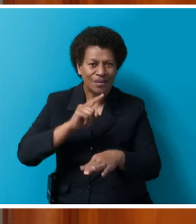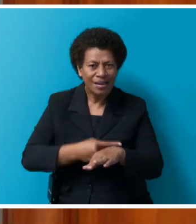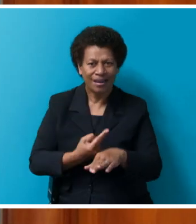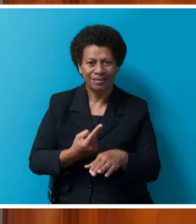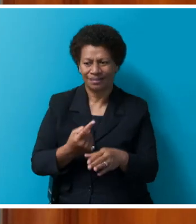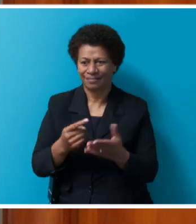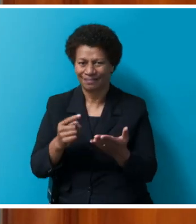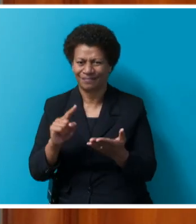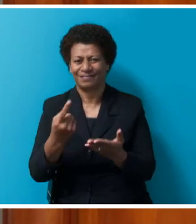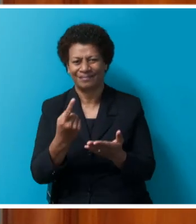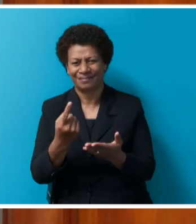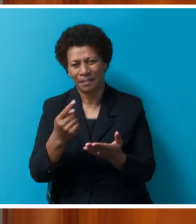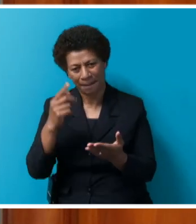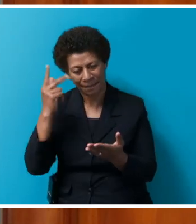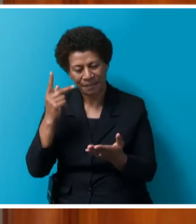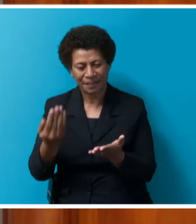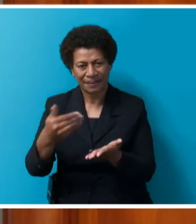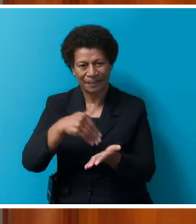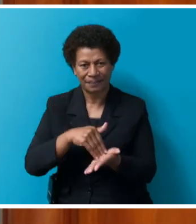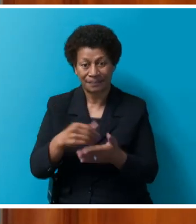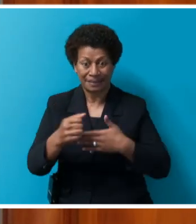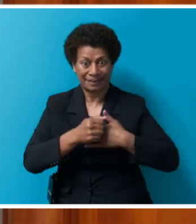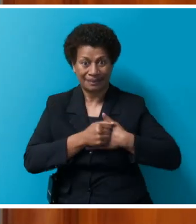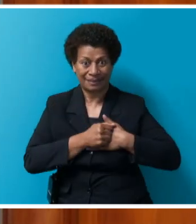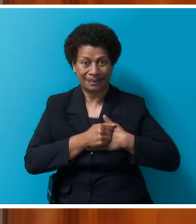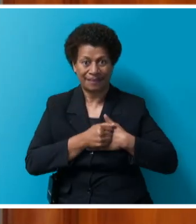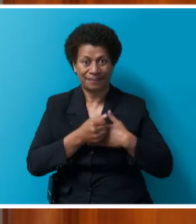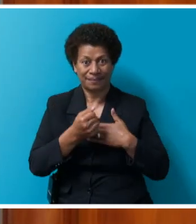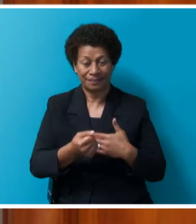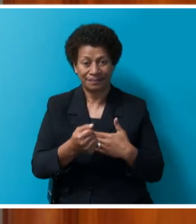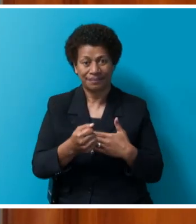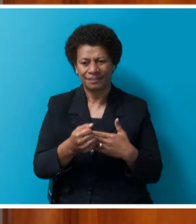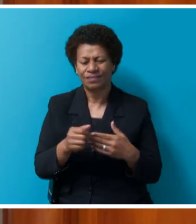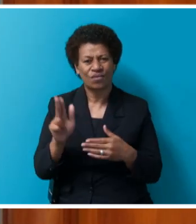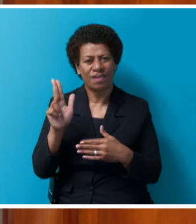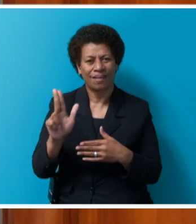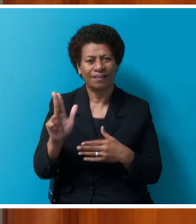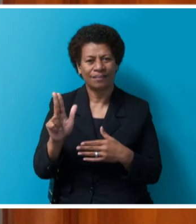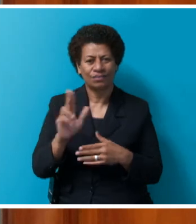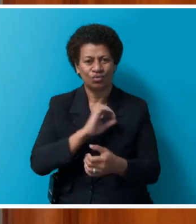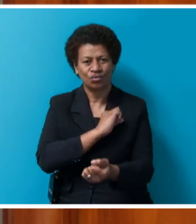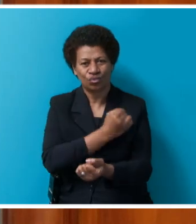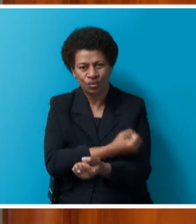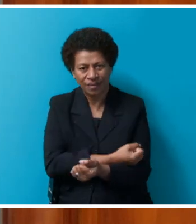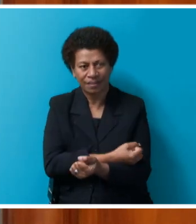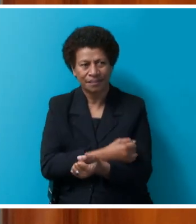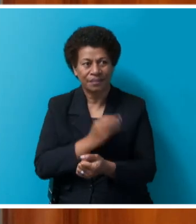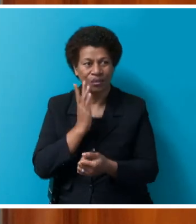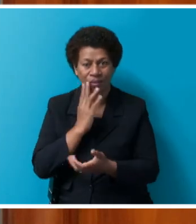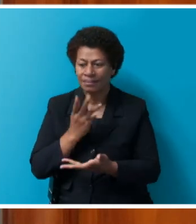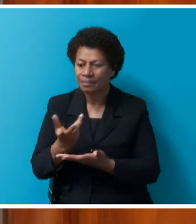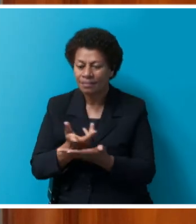safe, vibrant environment for our young people is a testament to Laos' strength. Upon consulting with several